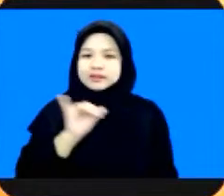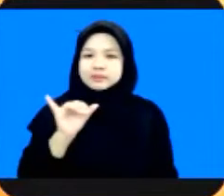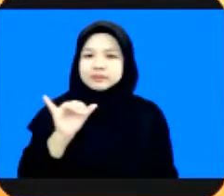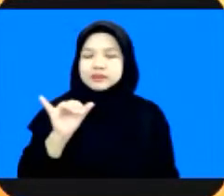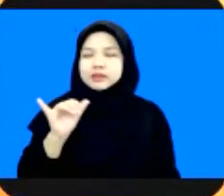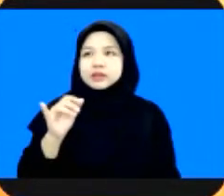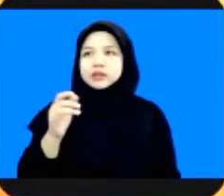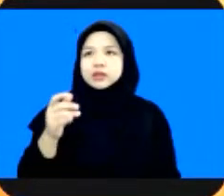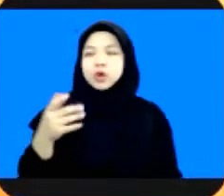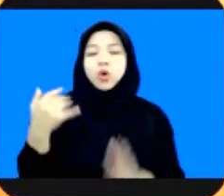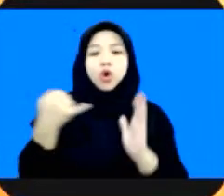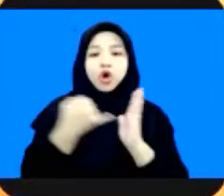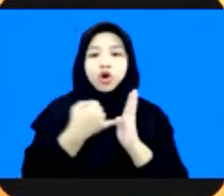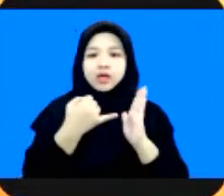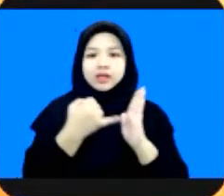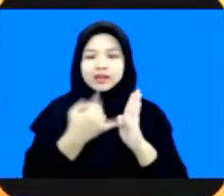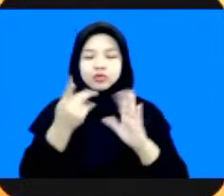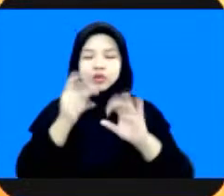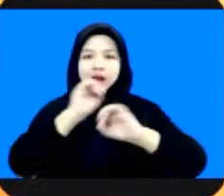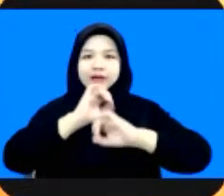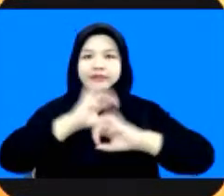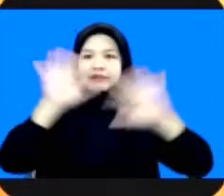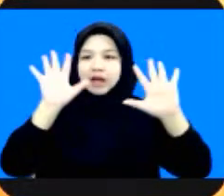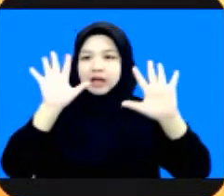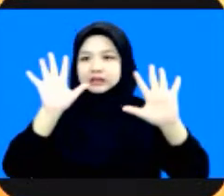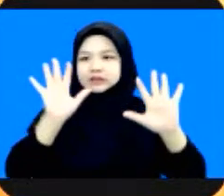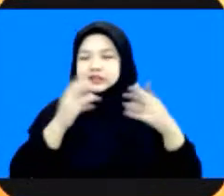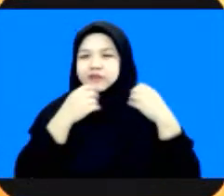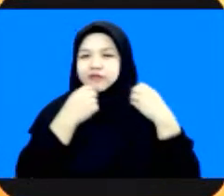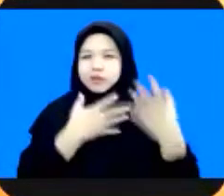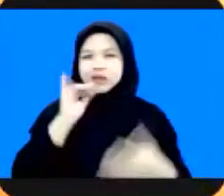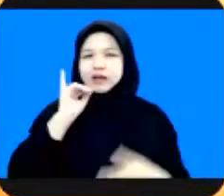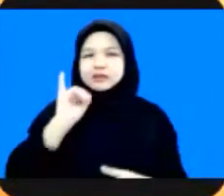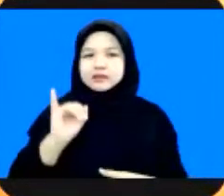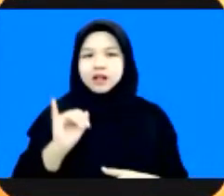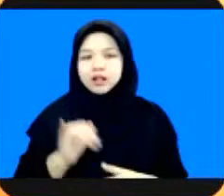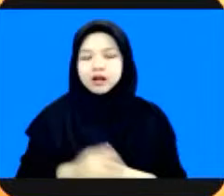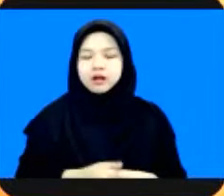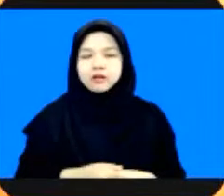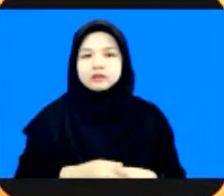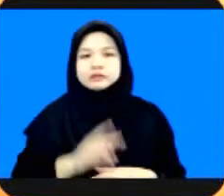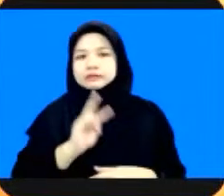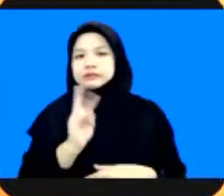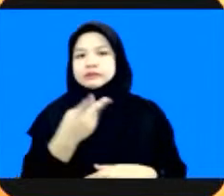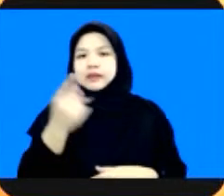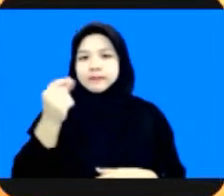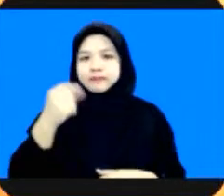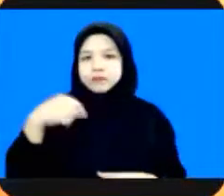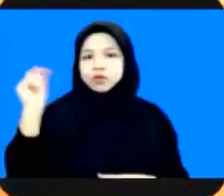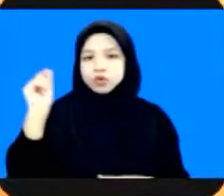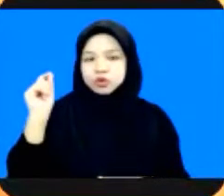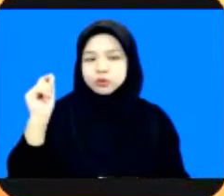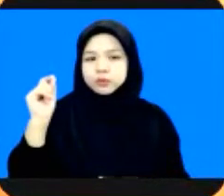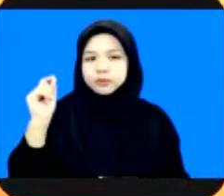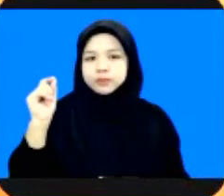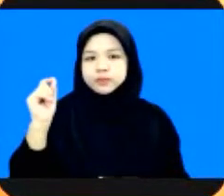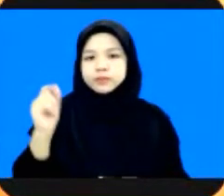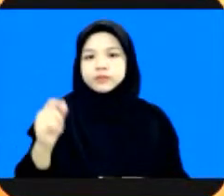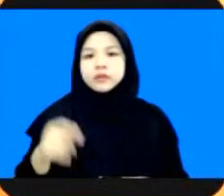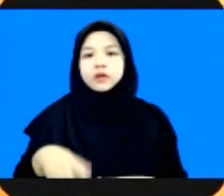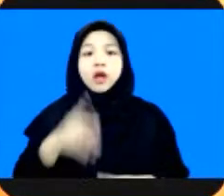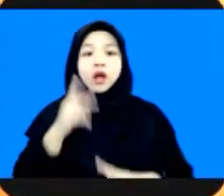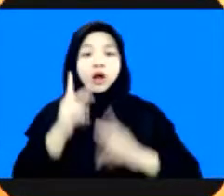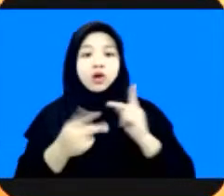clarify the misinformation. Because again, as you may aware, people who spread hoaxes and misinformation are